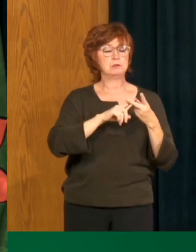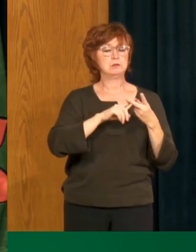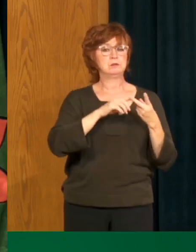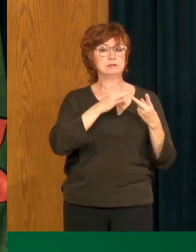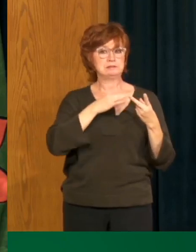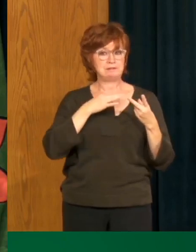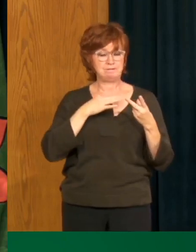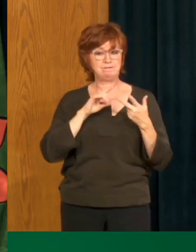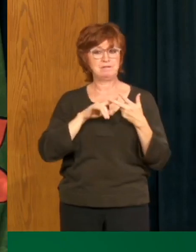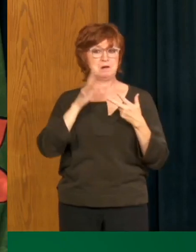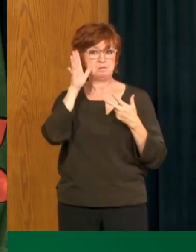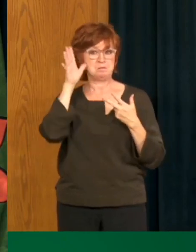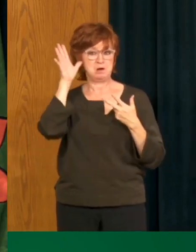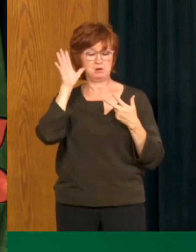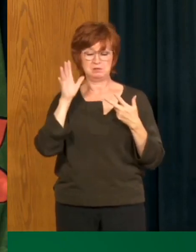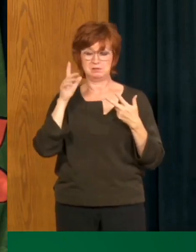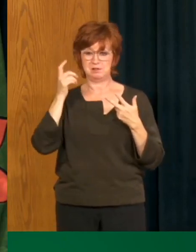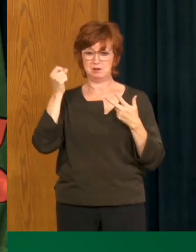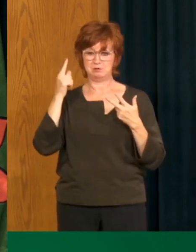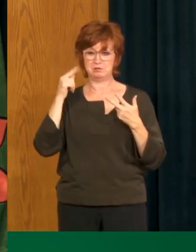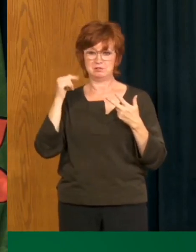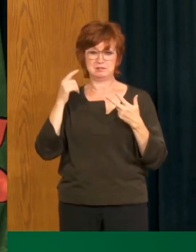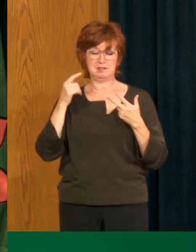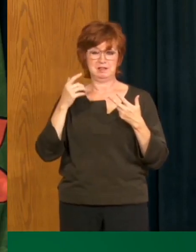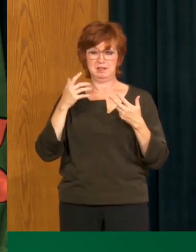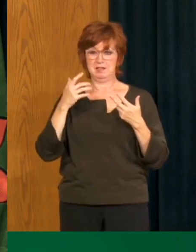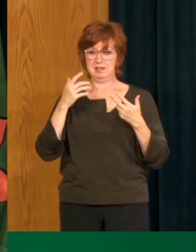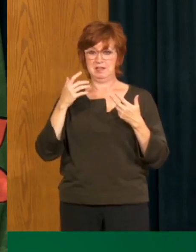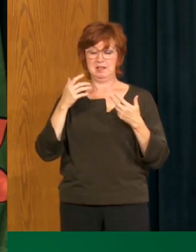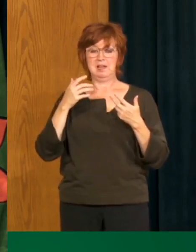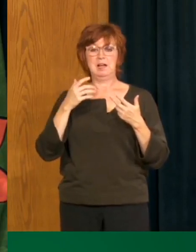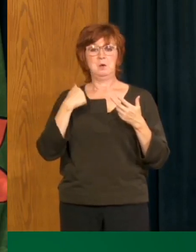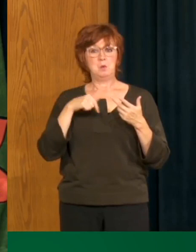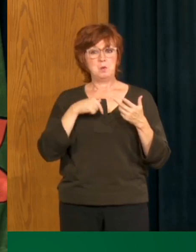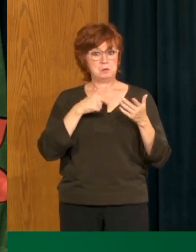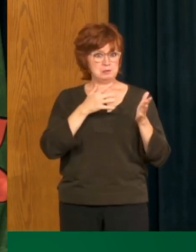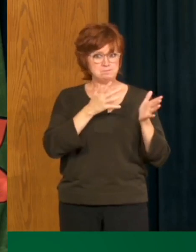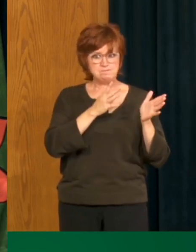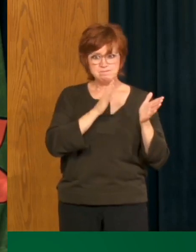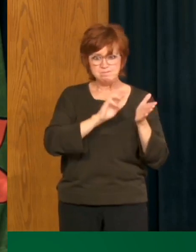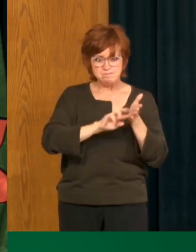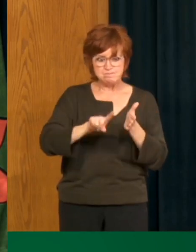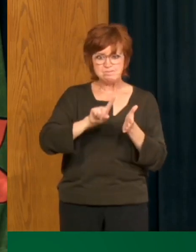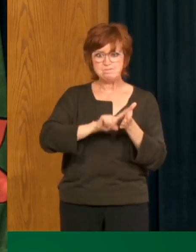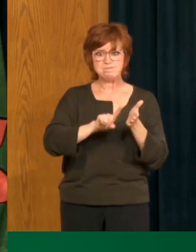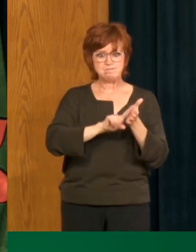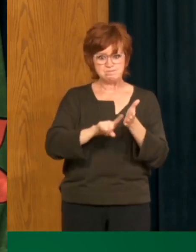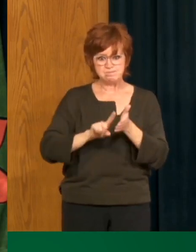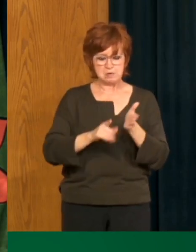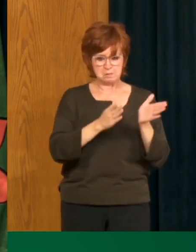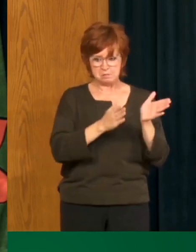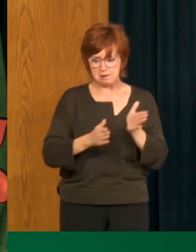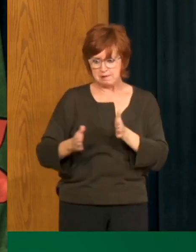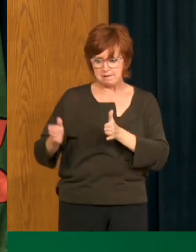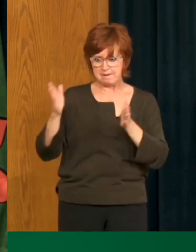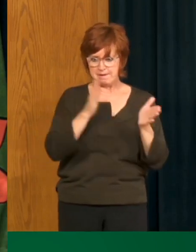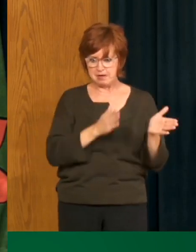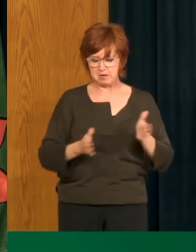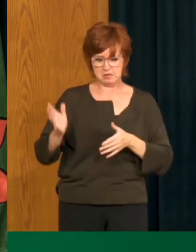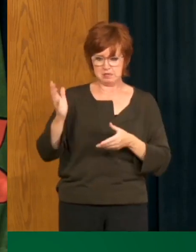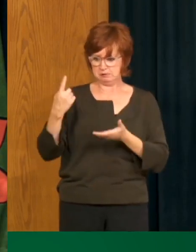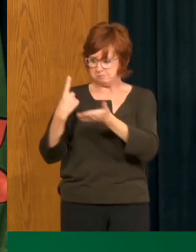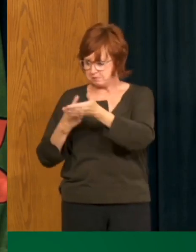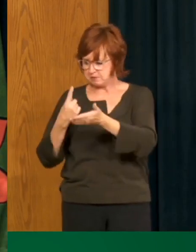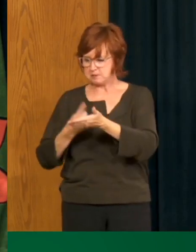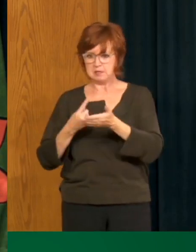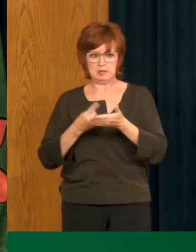very strategic process to ensure that we can have the opportunity for our teachers and our kids to return